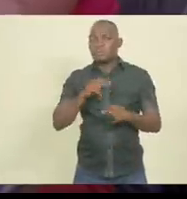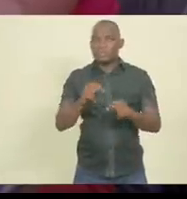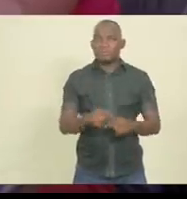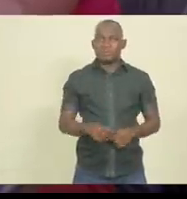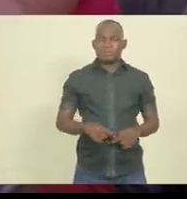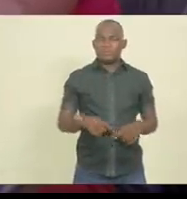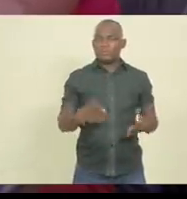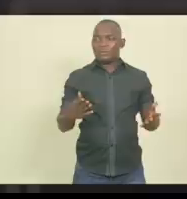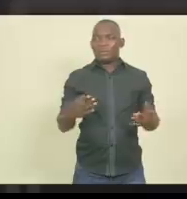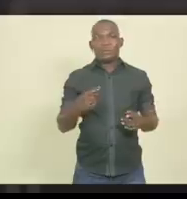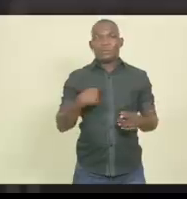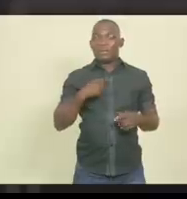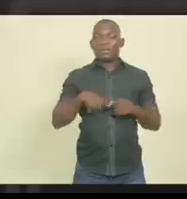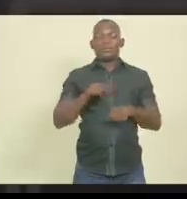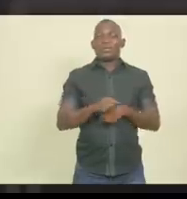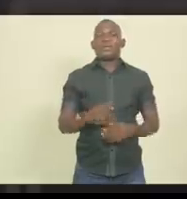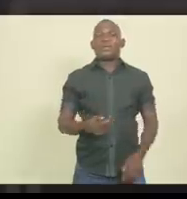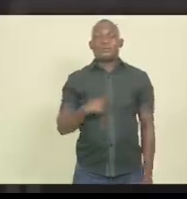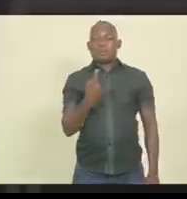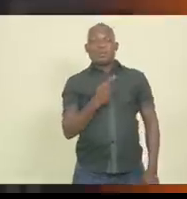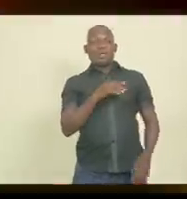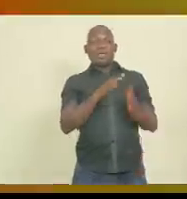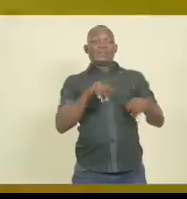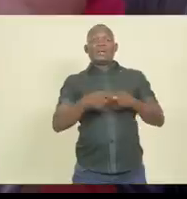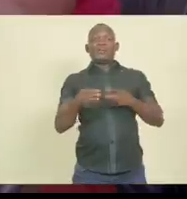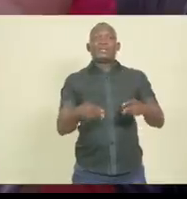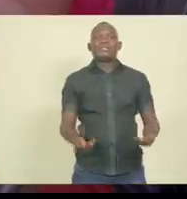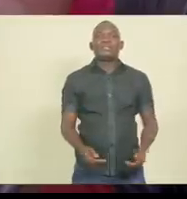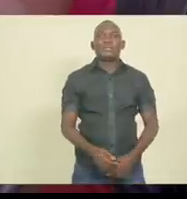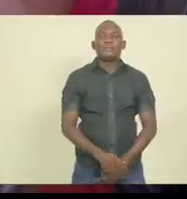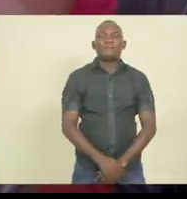I can't just be under pressure like this, even with the one I have in my house.